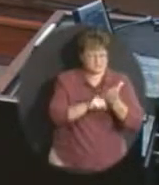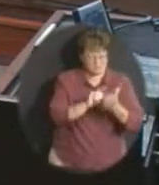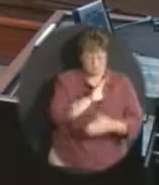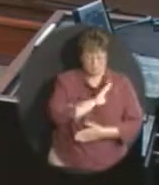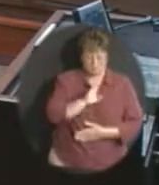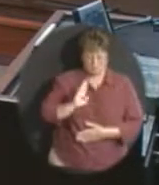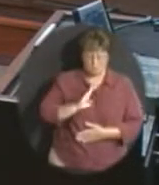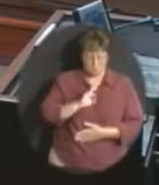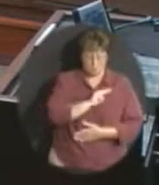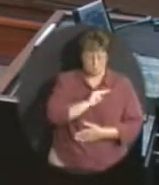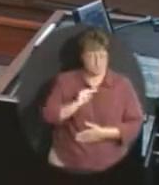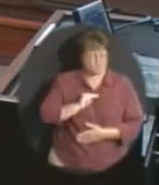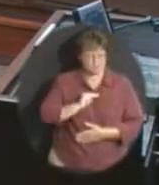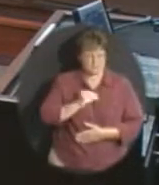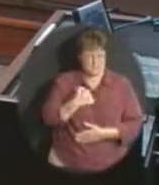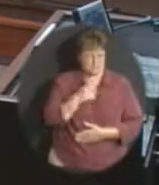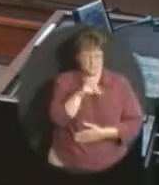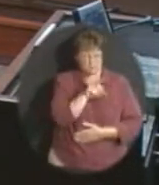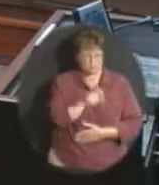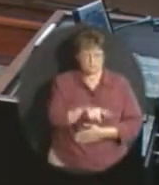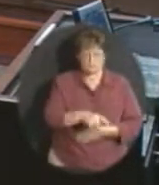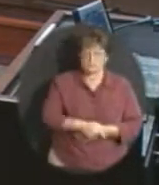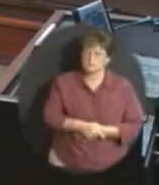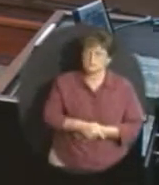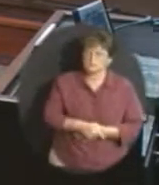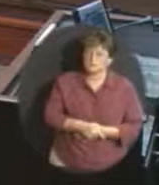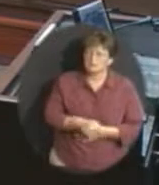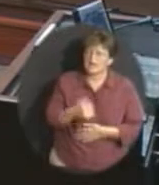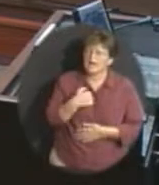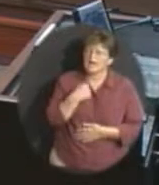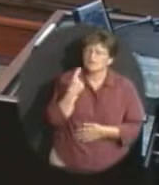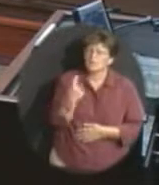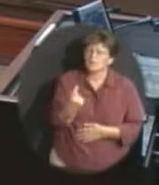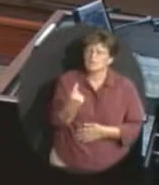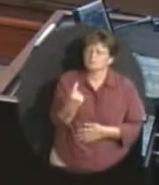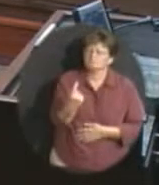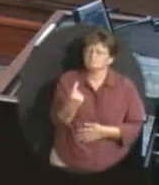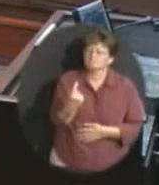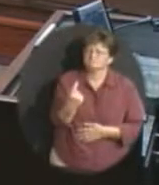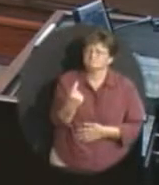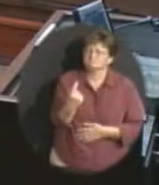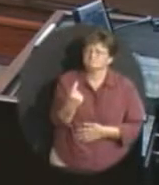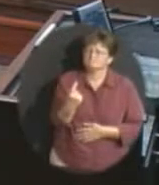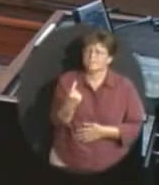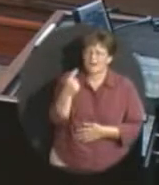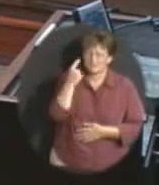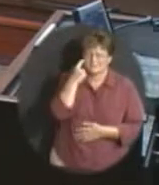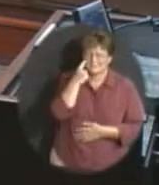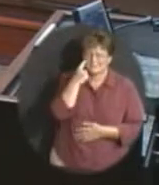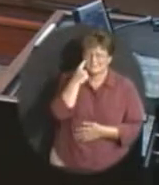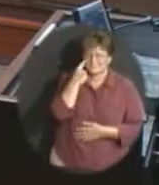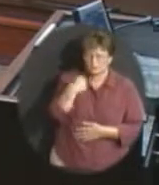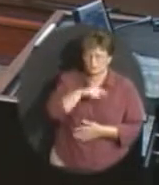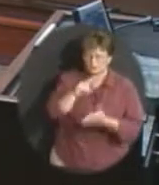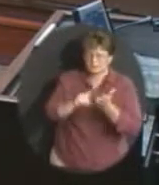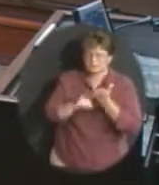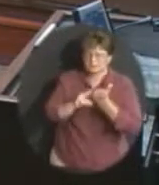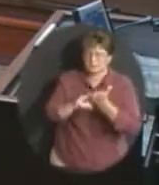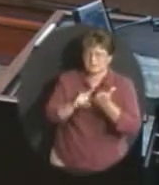they would like to bring up this evening? Madam President, I had one. I was thinking about this as we were talking